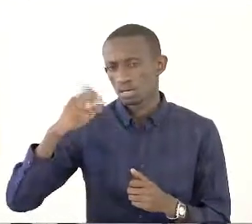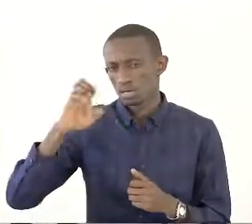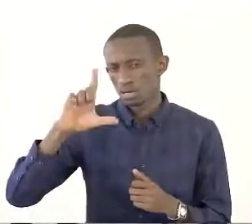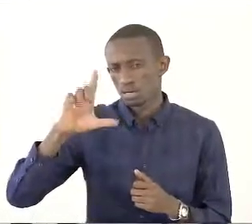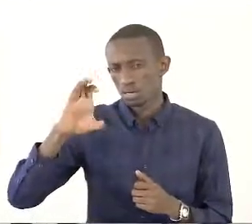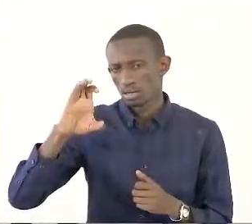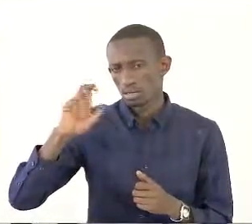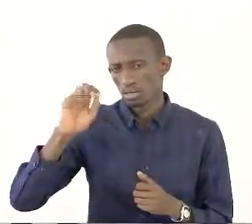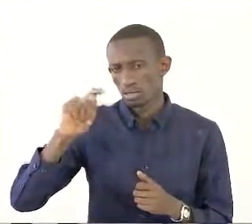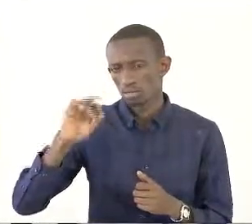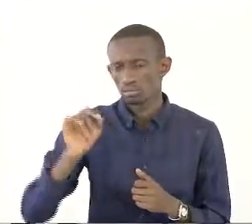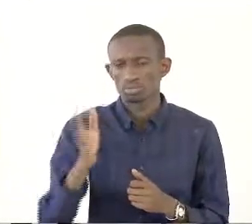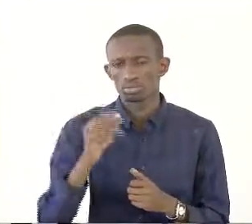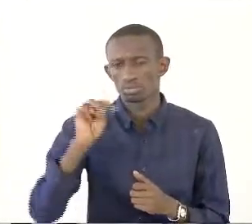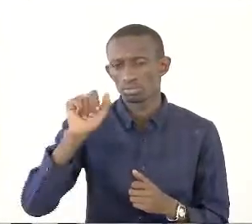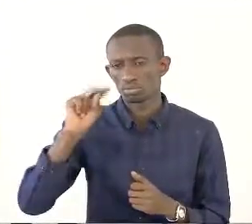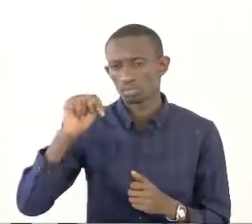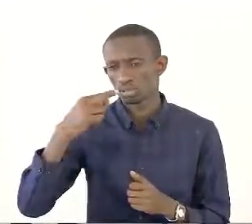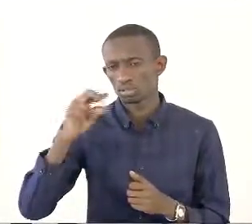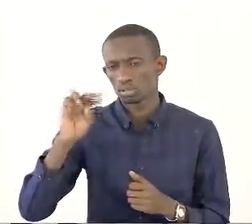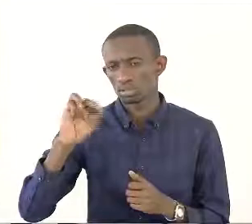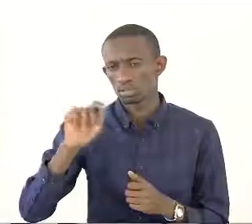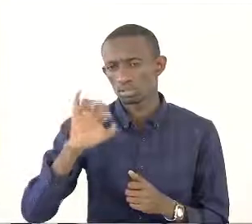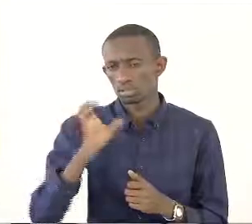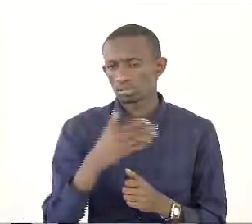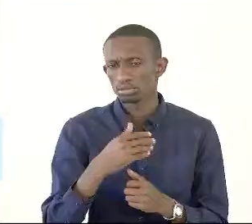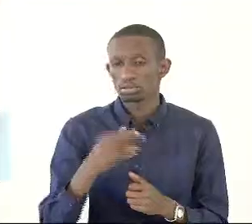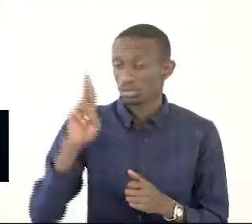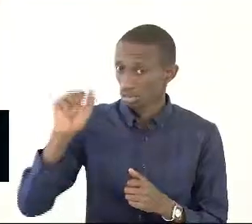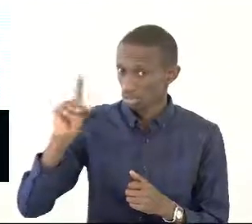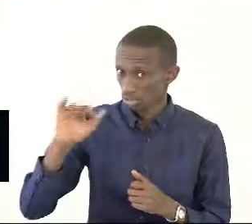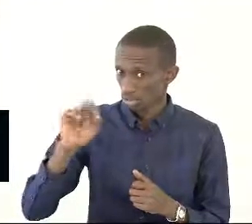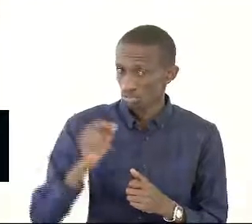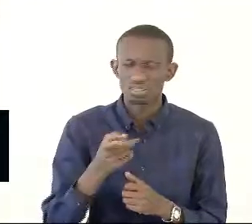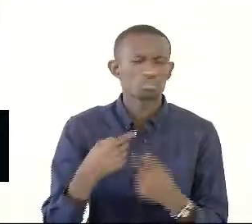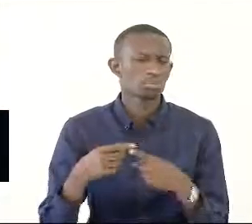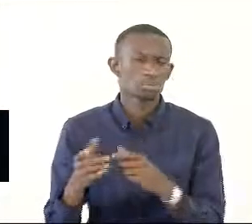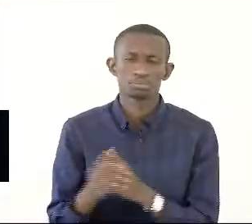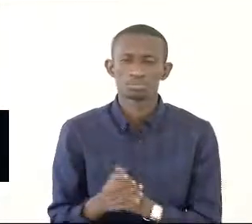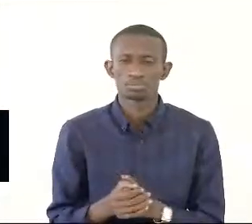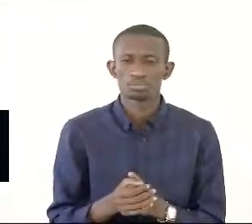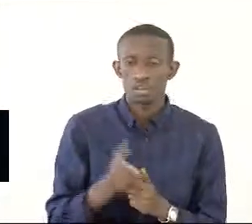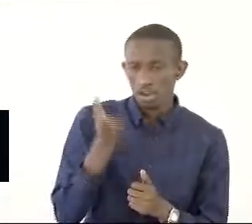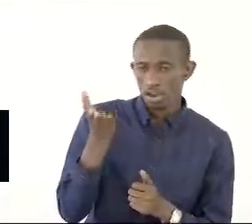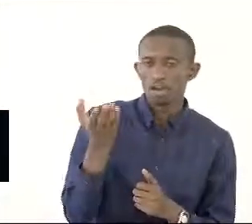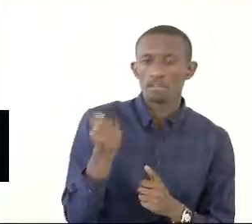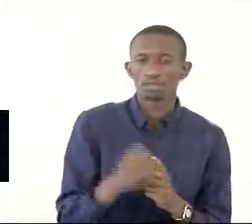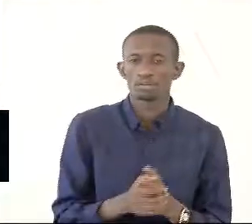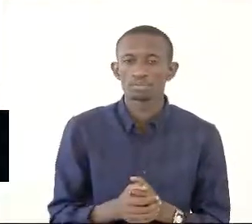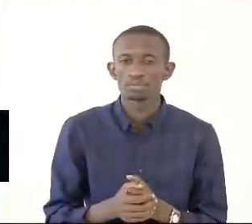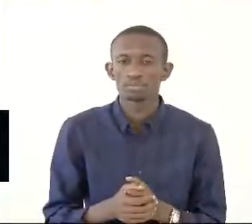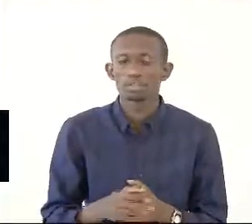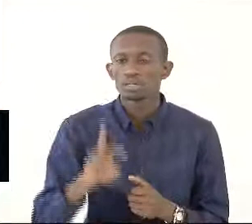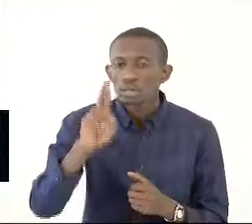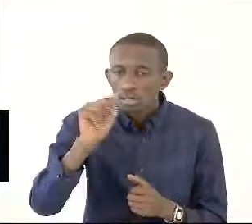a light radiation. That is what we have by this device. Okay, so here we have the radiation detector is